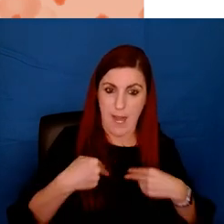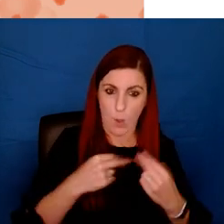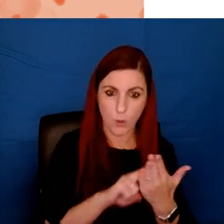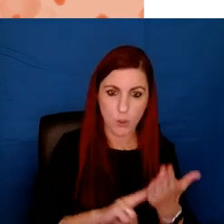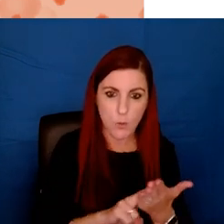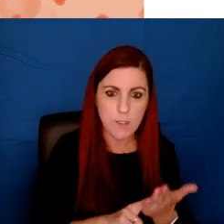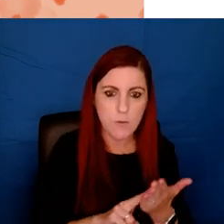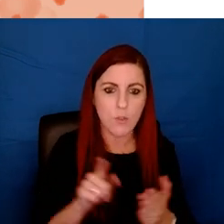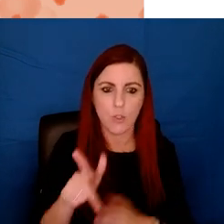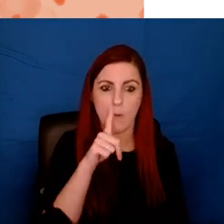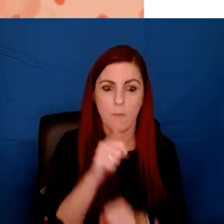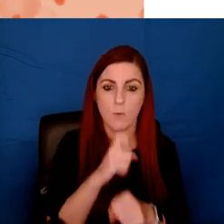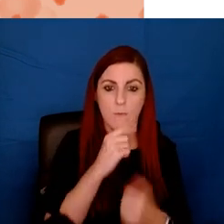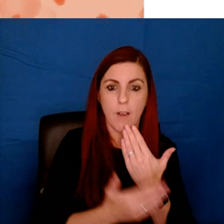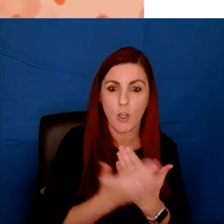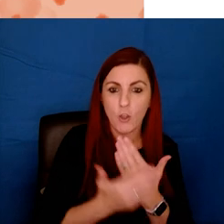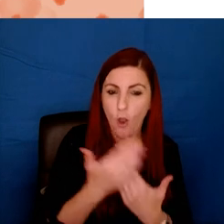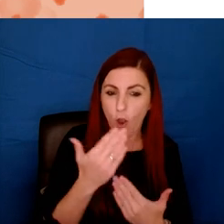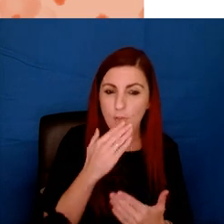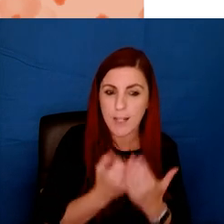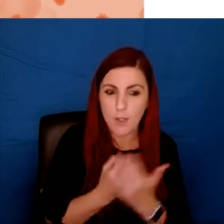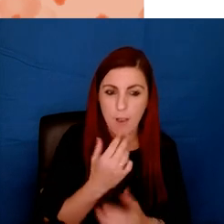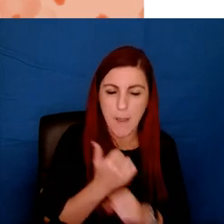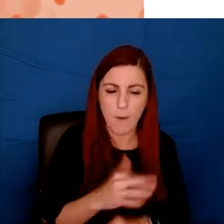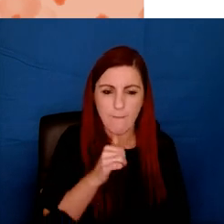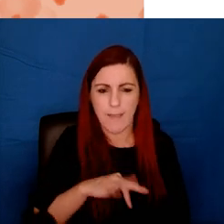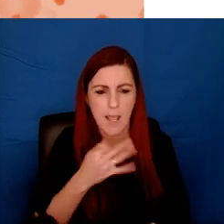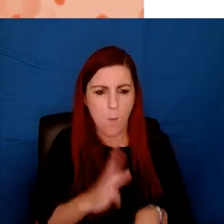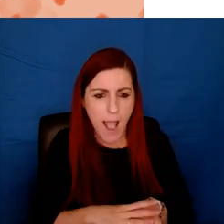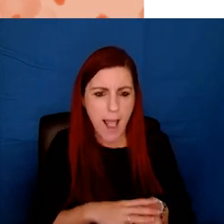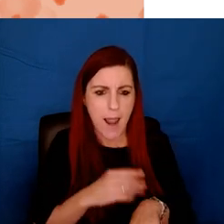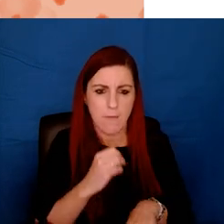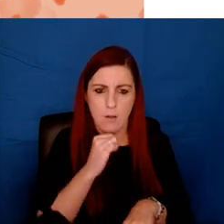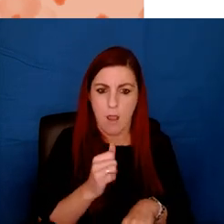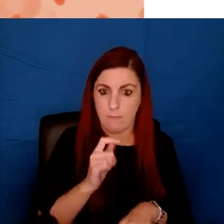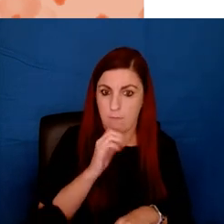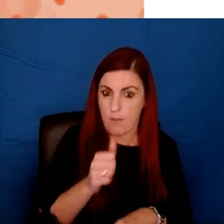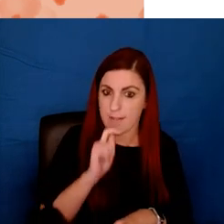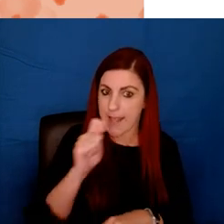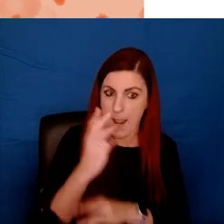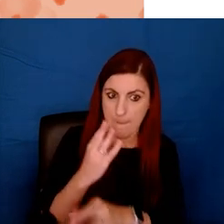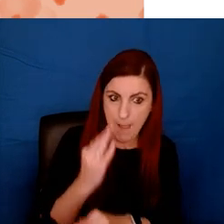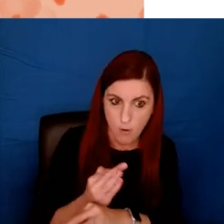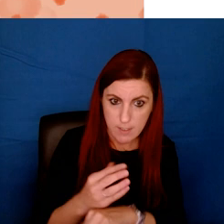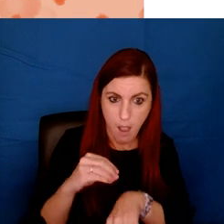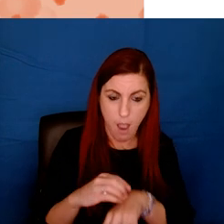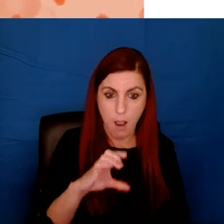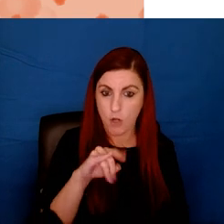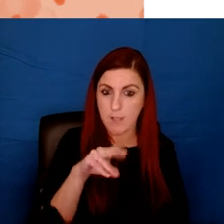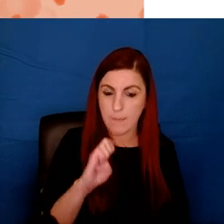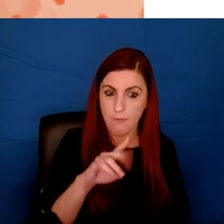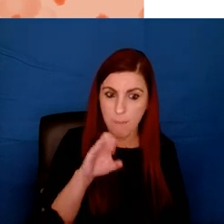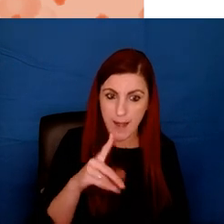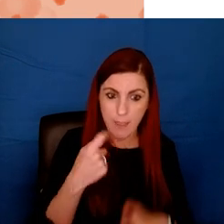from when she was much younger, had the story about feeling unwell, having not told her parents that she was on the contraceptive pill,